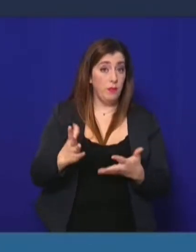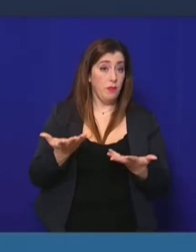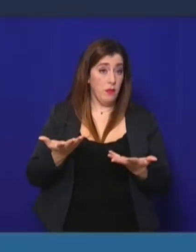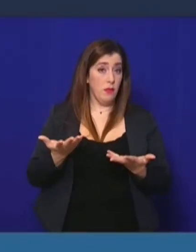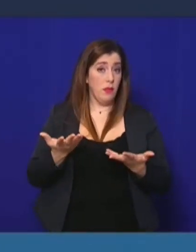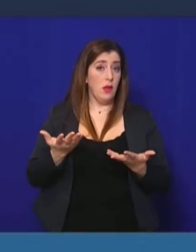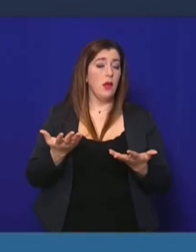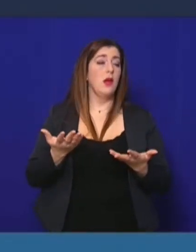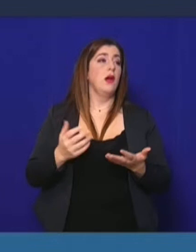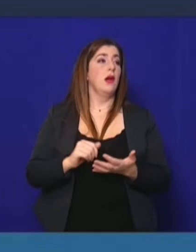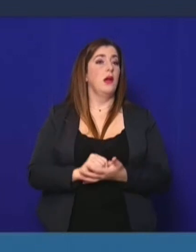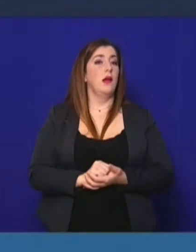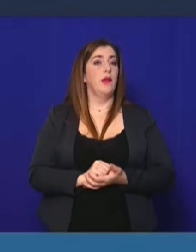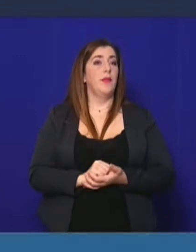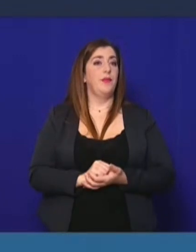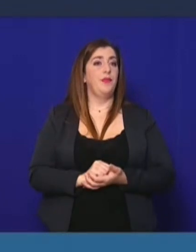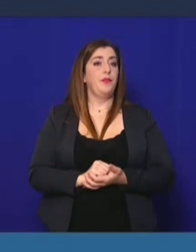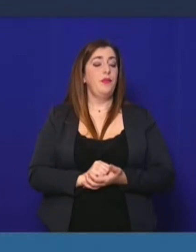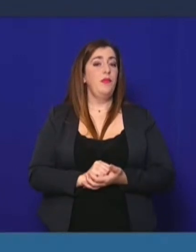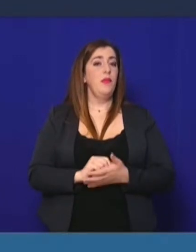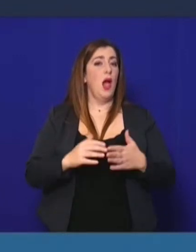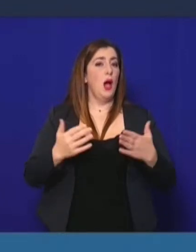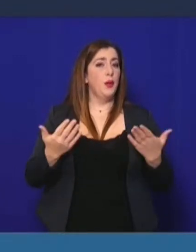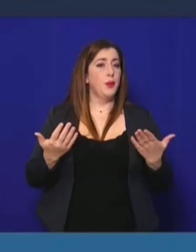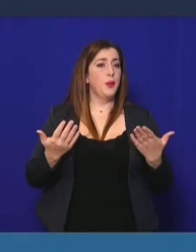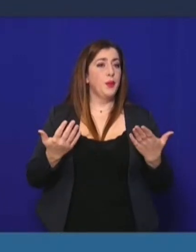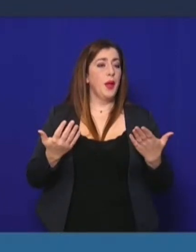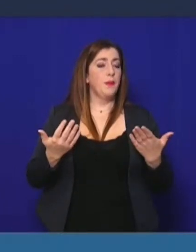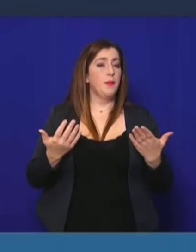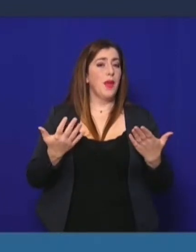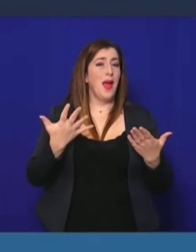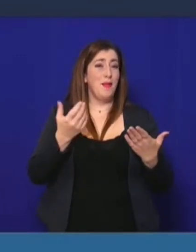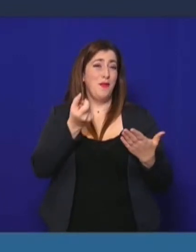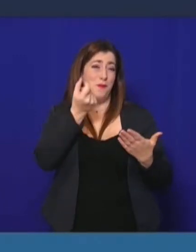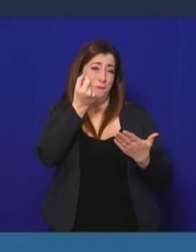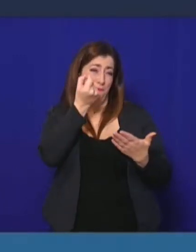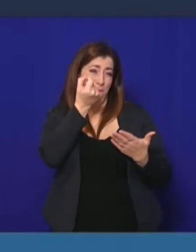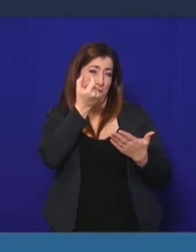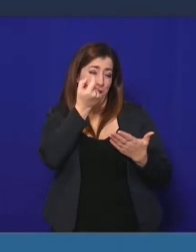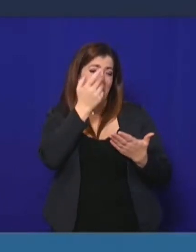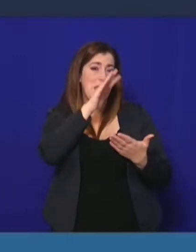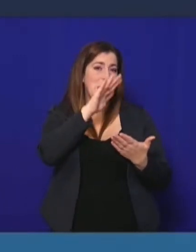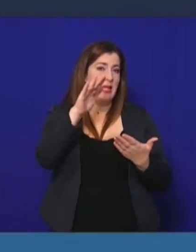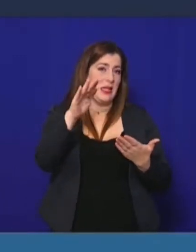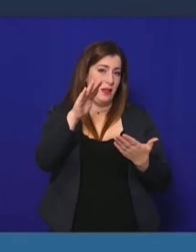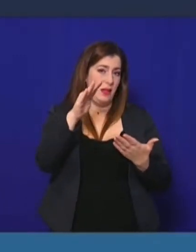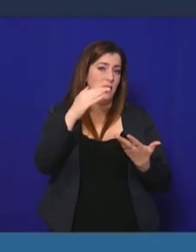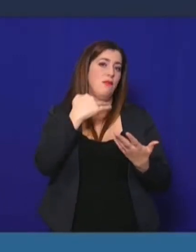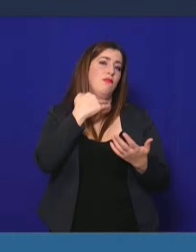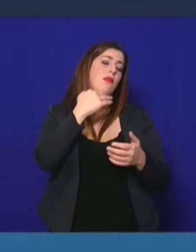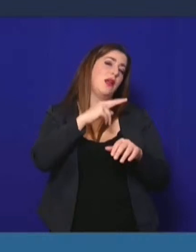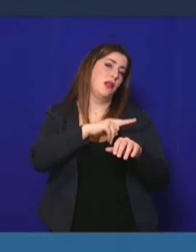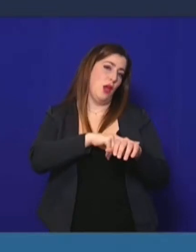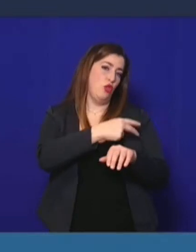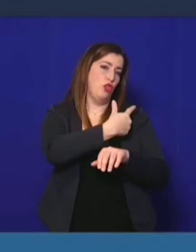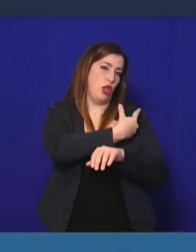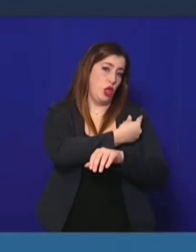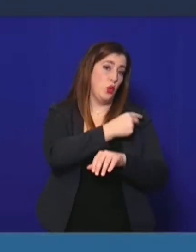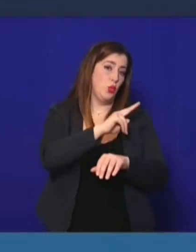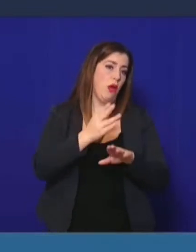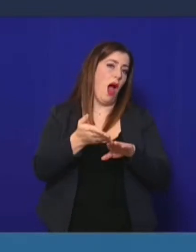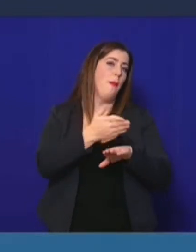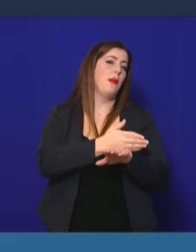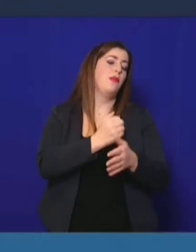hija effettiva ħafna u huma ftit biss dawk il-contraindications li persuni għandhom ikellmu lit-tabib tagħhom qabel